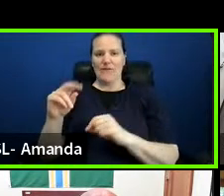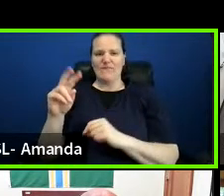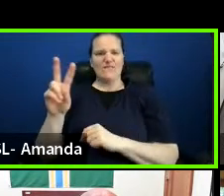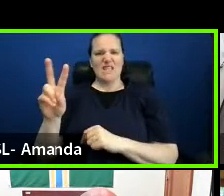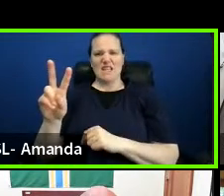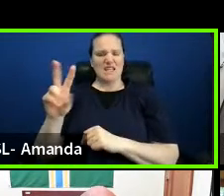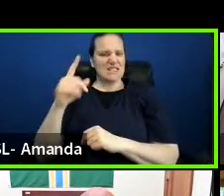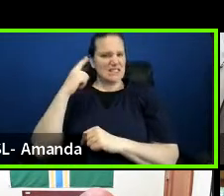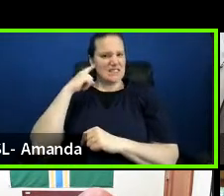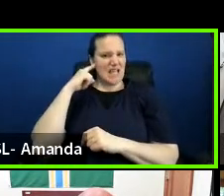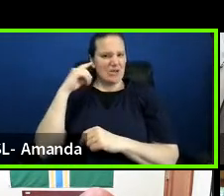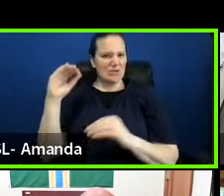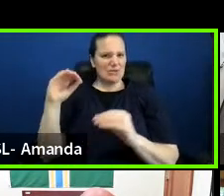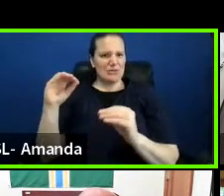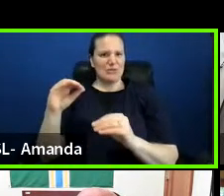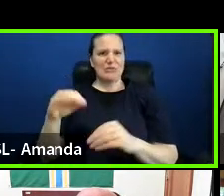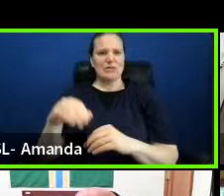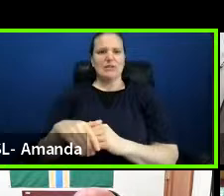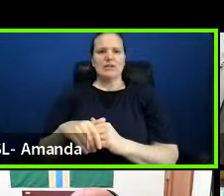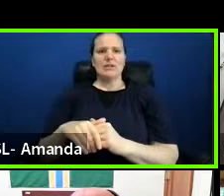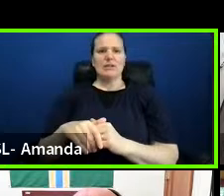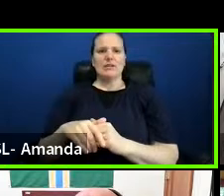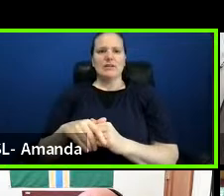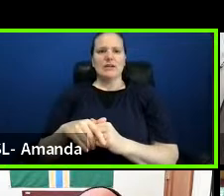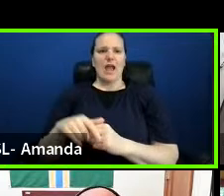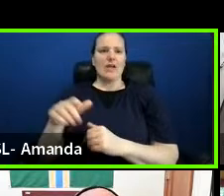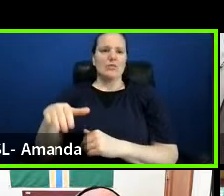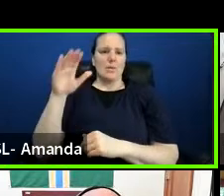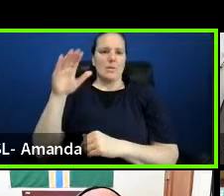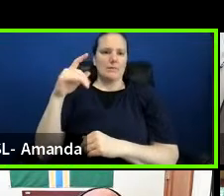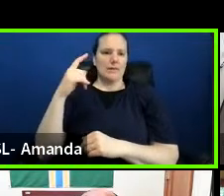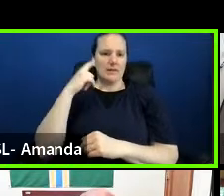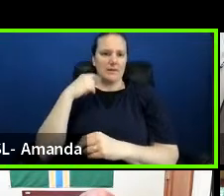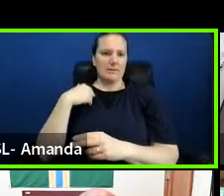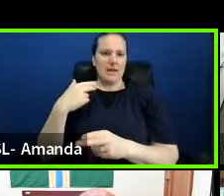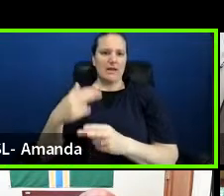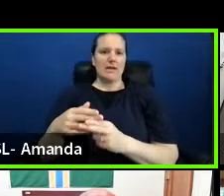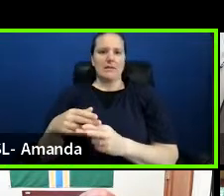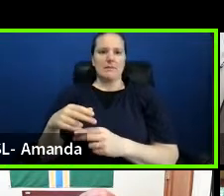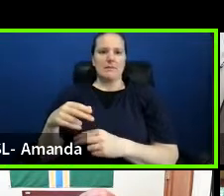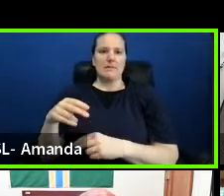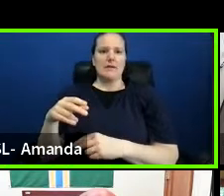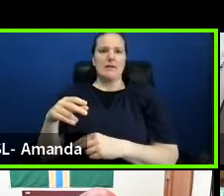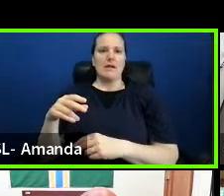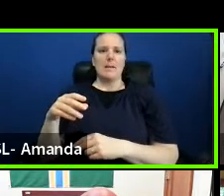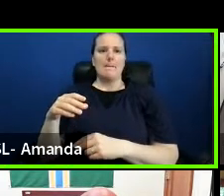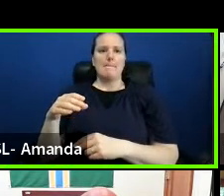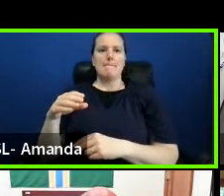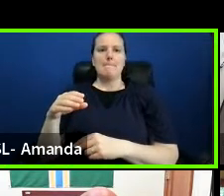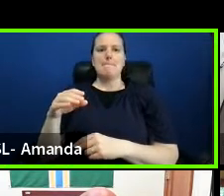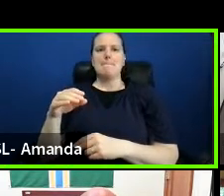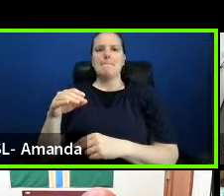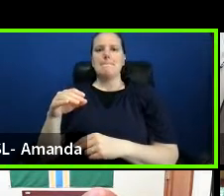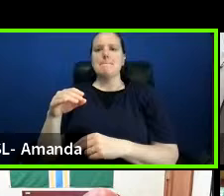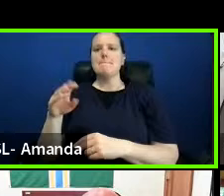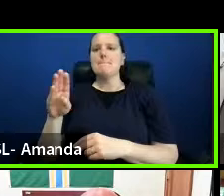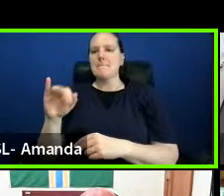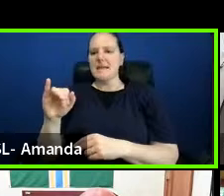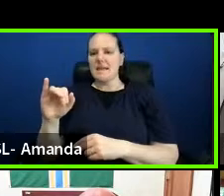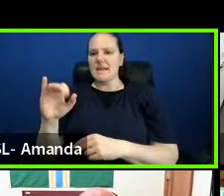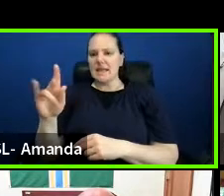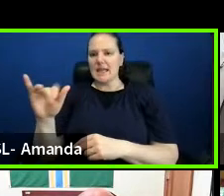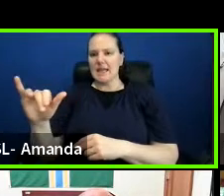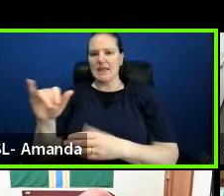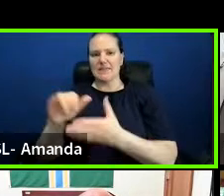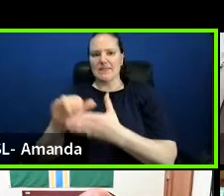sound. So I grew up thinking my name was Vicky, because that's as close as